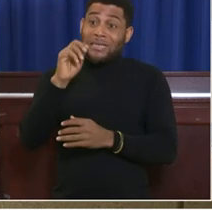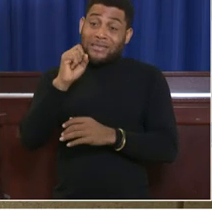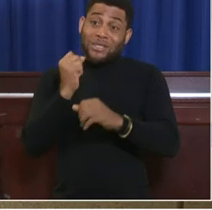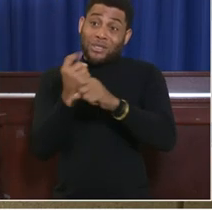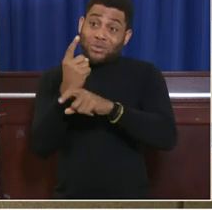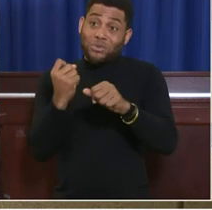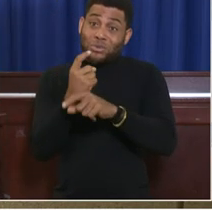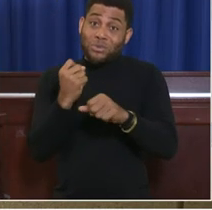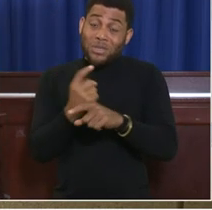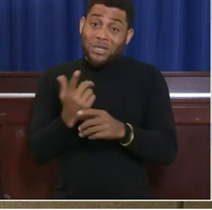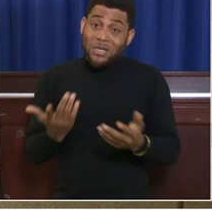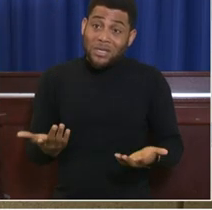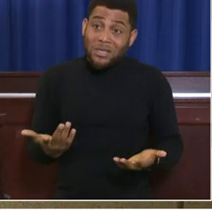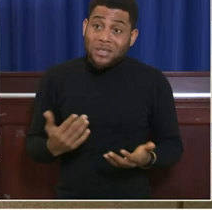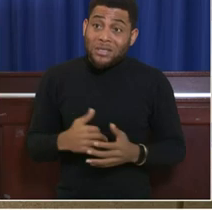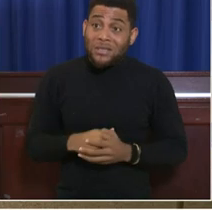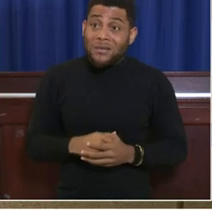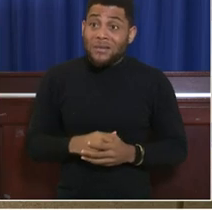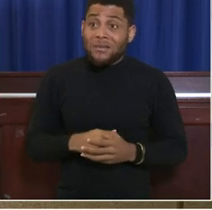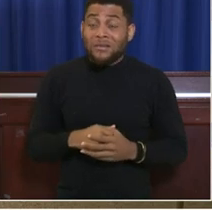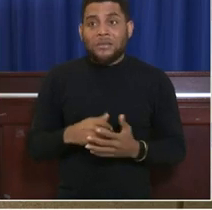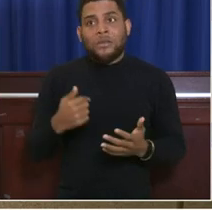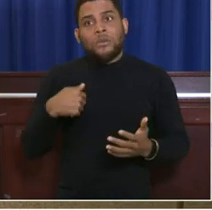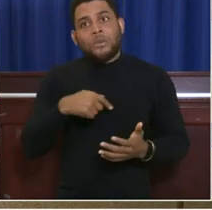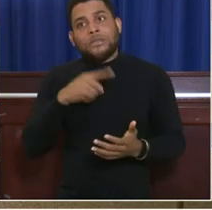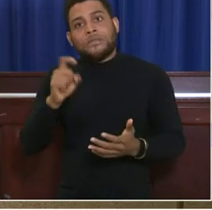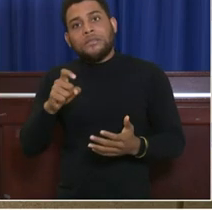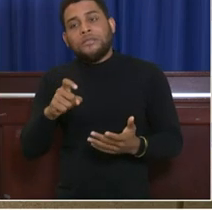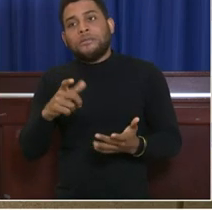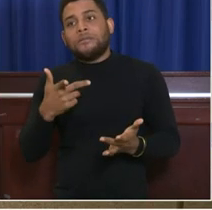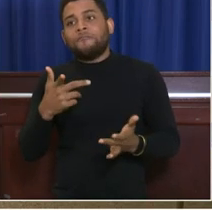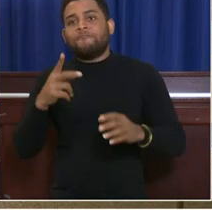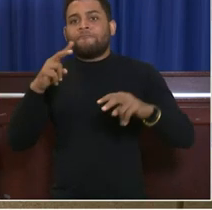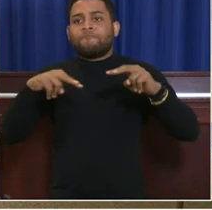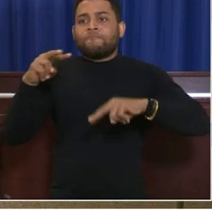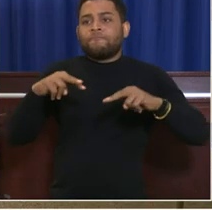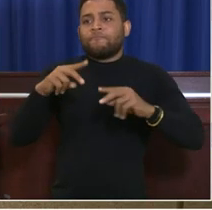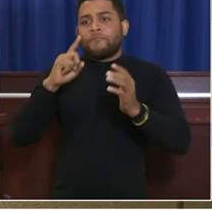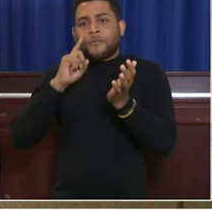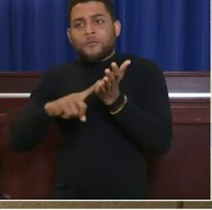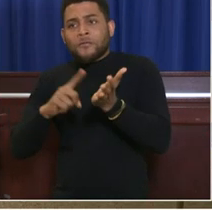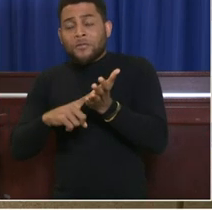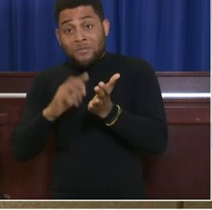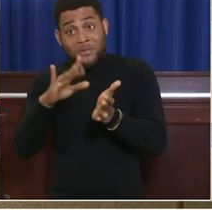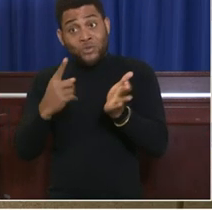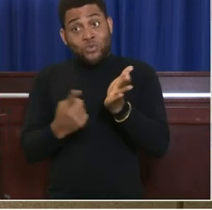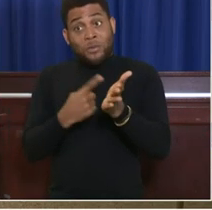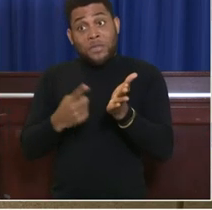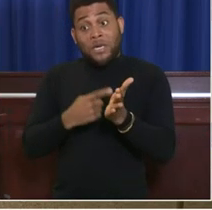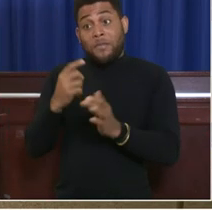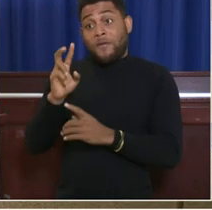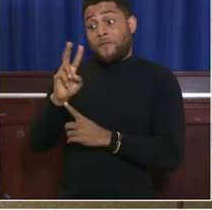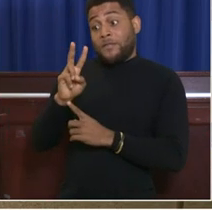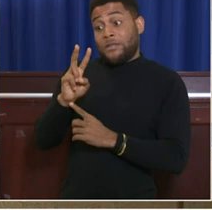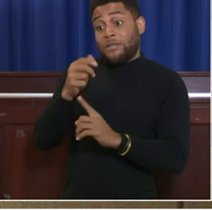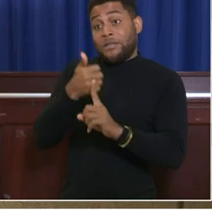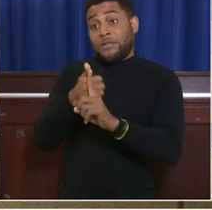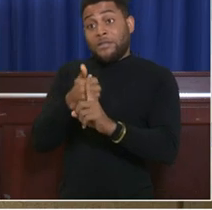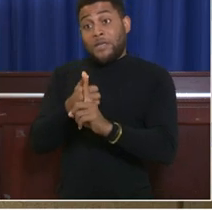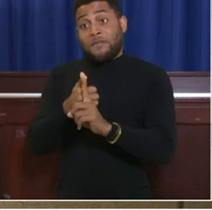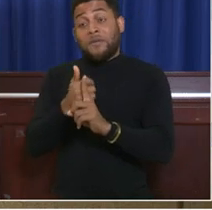forward, and we have assessed that we're going to respect the victim's wishes. So there's lots of issues like this related to our ecosystem that we will